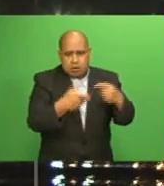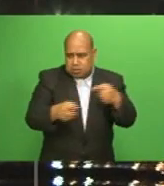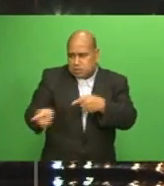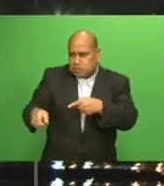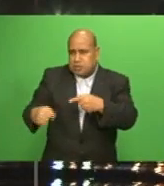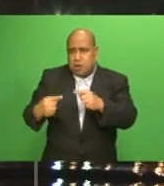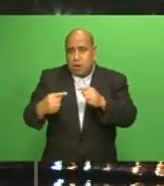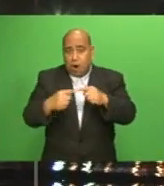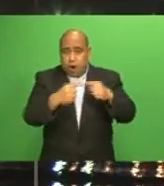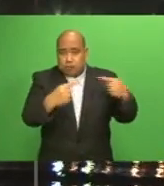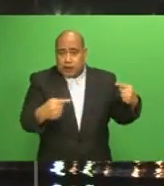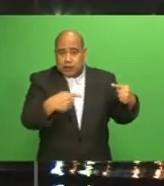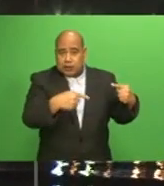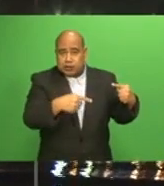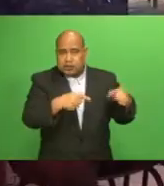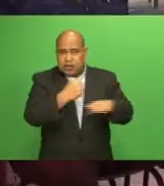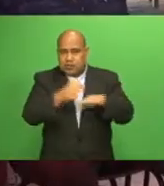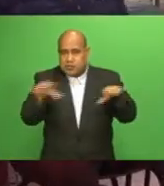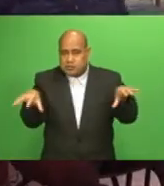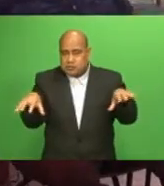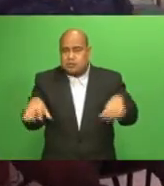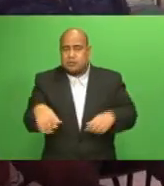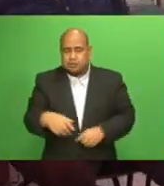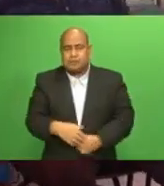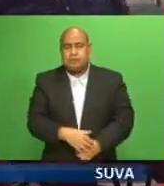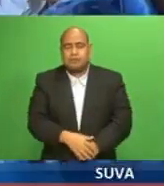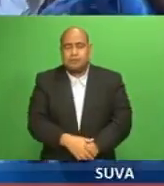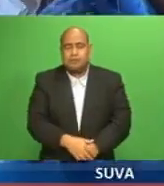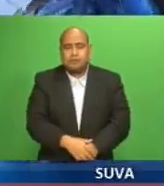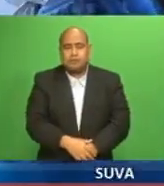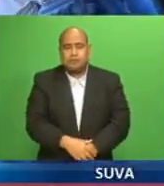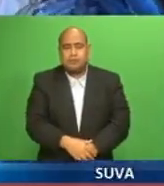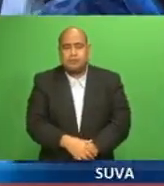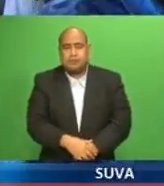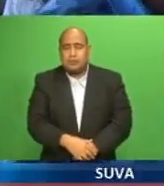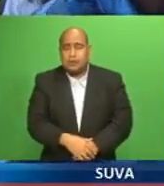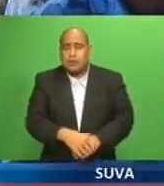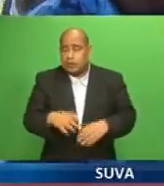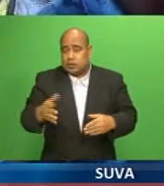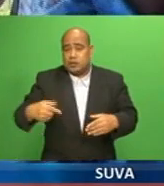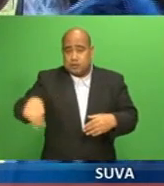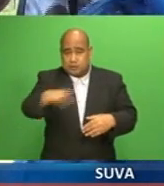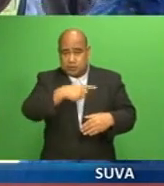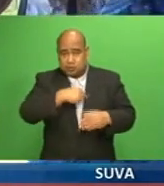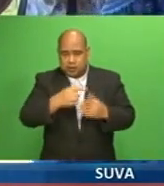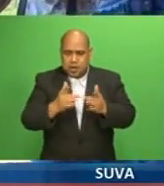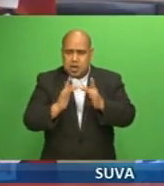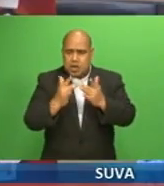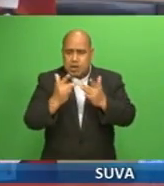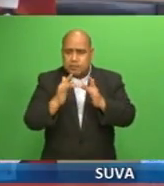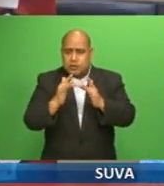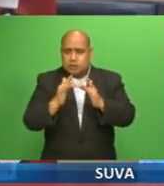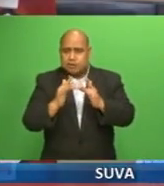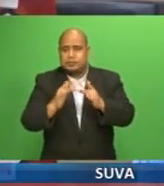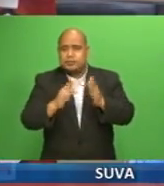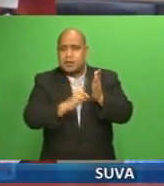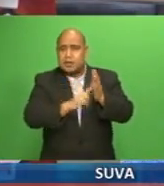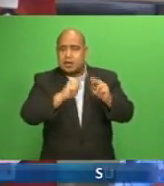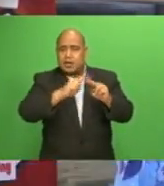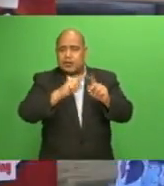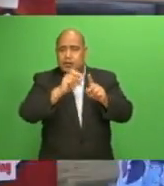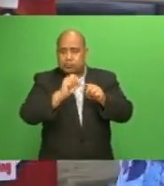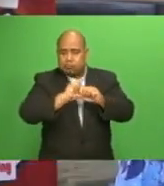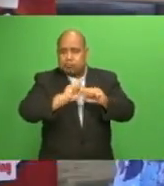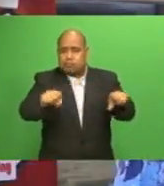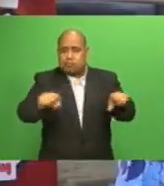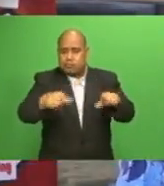Pranita Prakash reports. FBC News sent email questions to NFP leader Biman Prasad this morning as a follow-up to